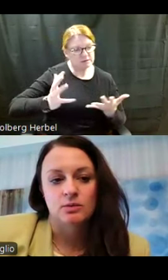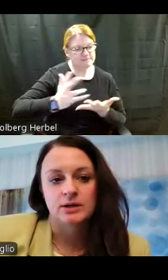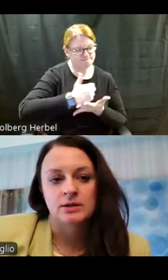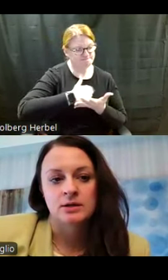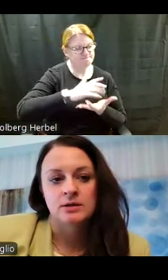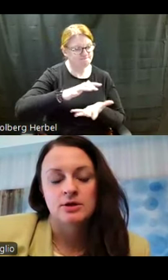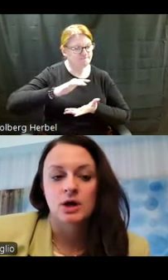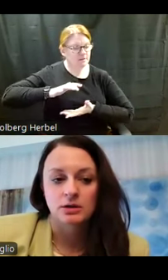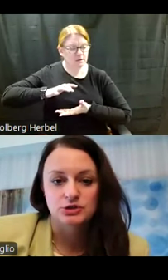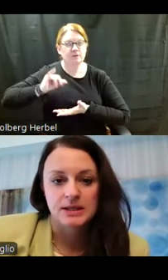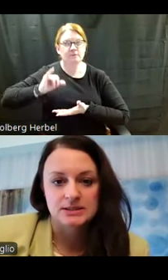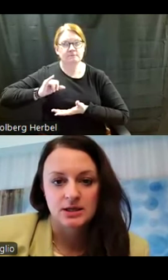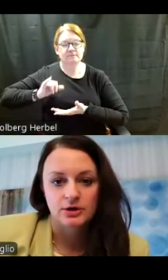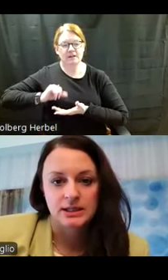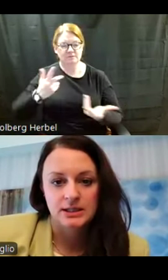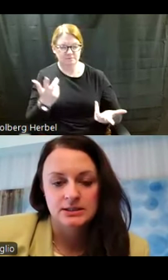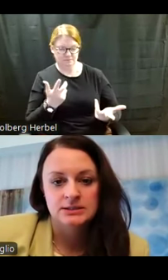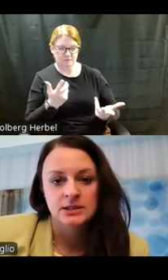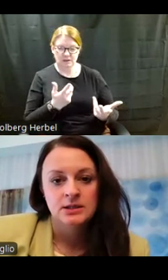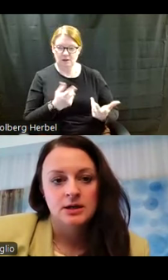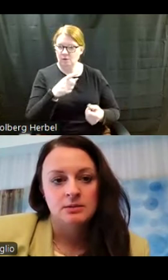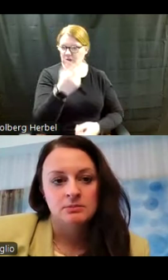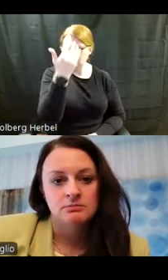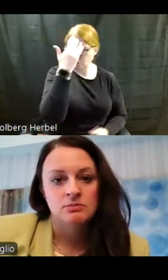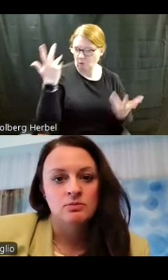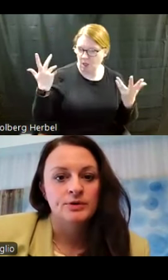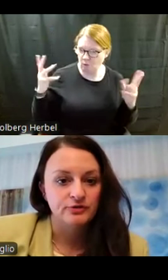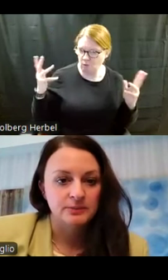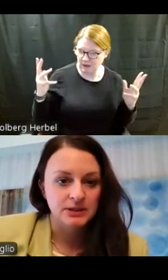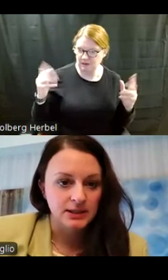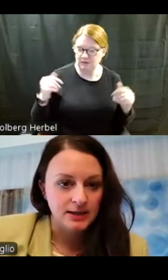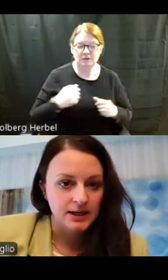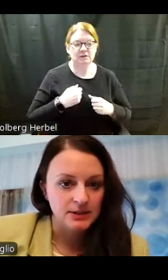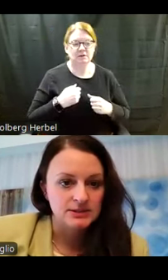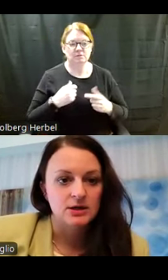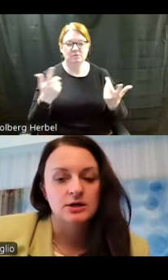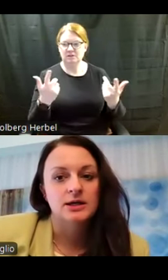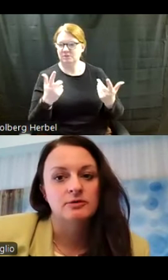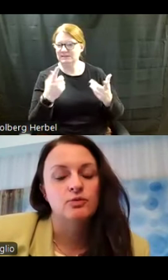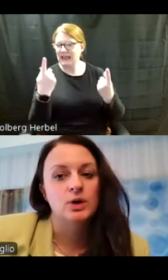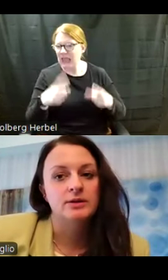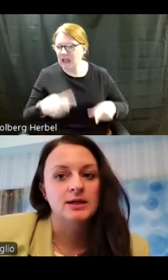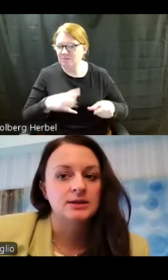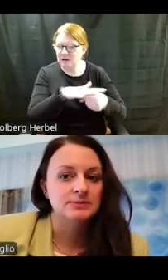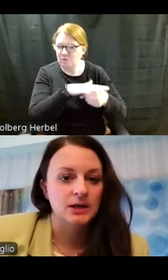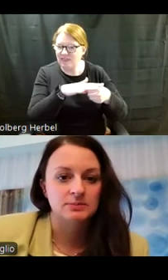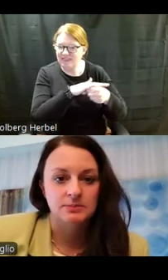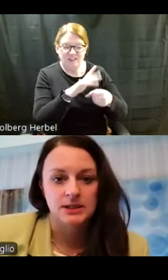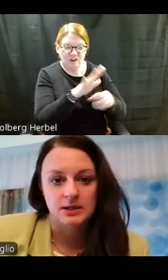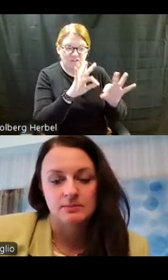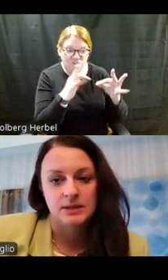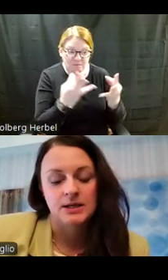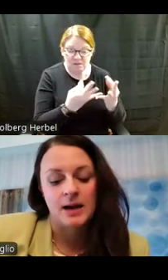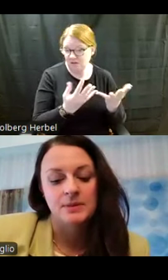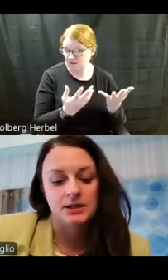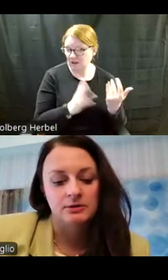understanding where their knowledge base already is, what their family dynamics are, kind of what they expect might